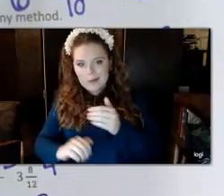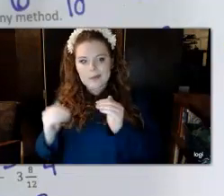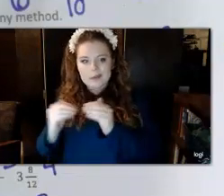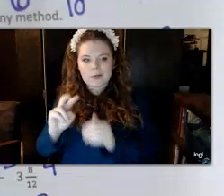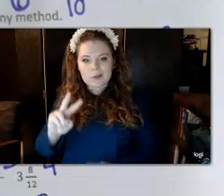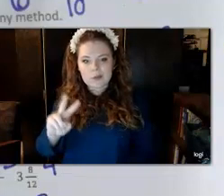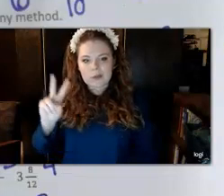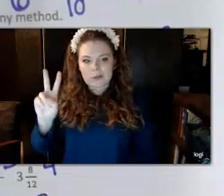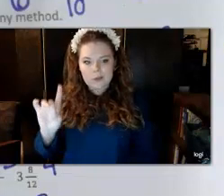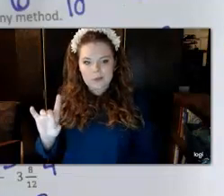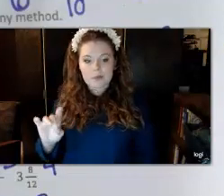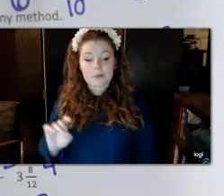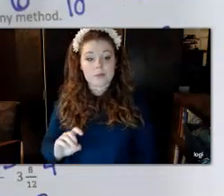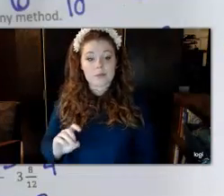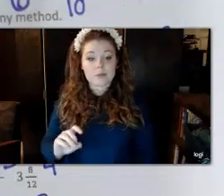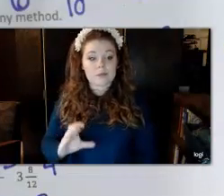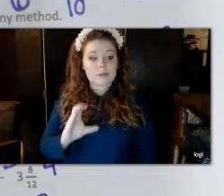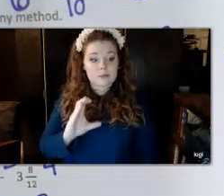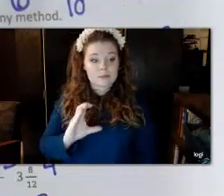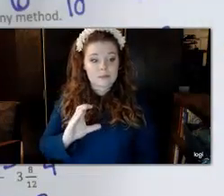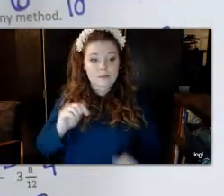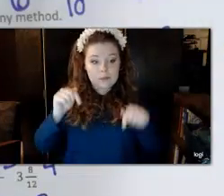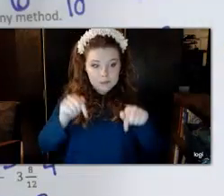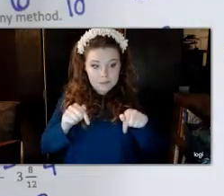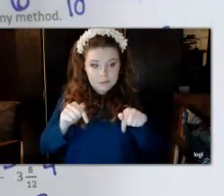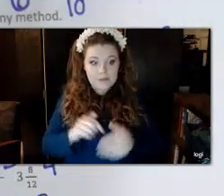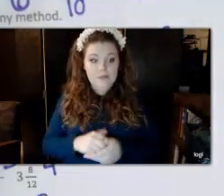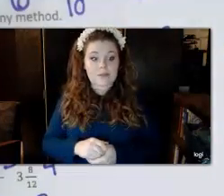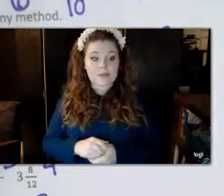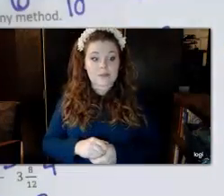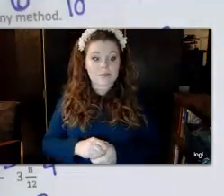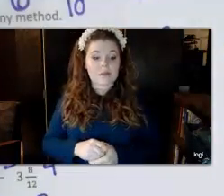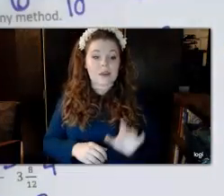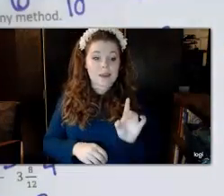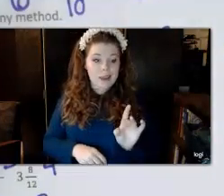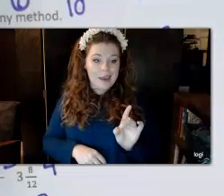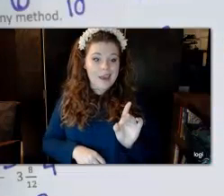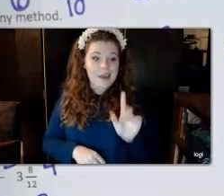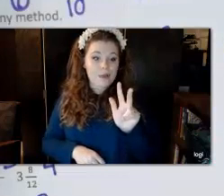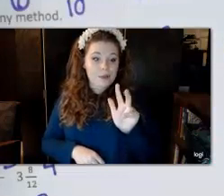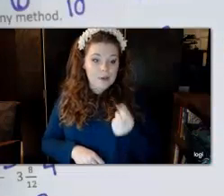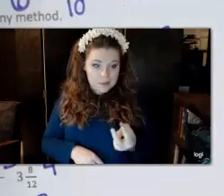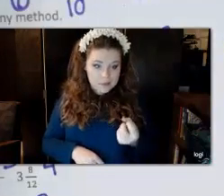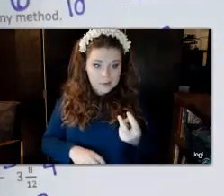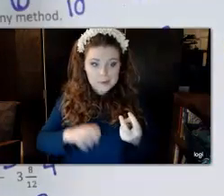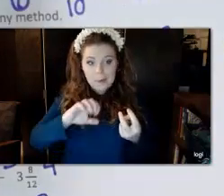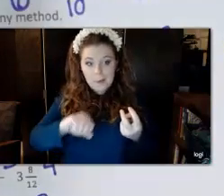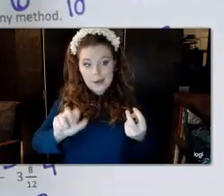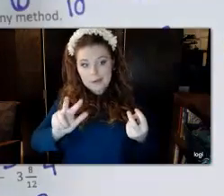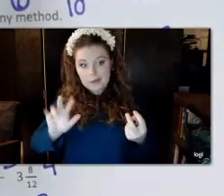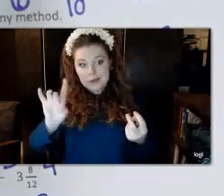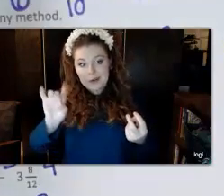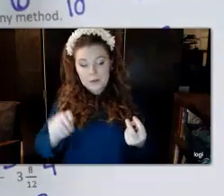On C, I have 8 and 3/12 minus 3 and 8/12. I subtracted my whole numbers